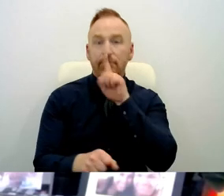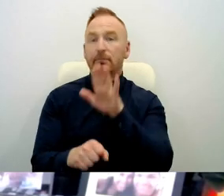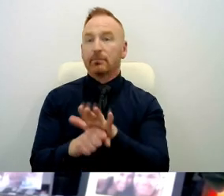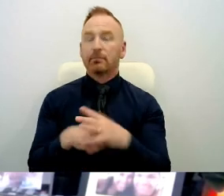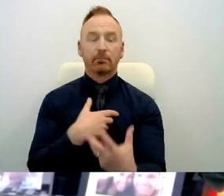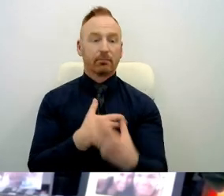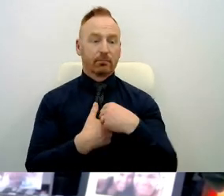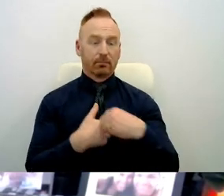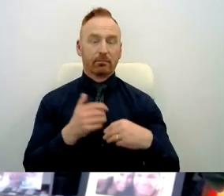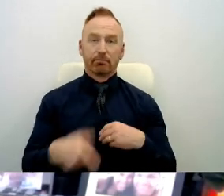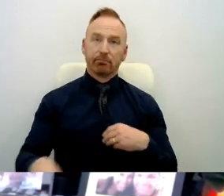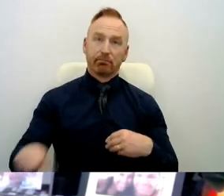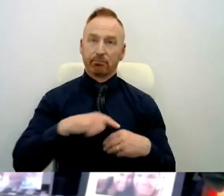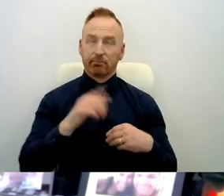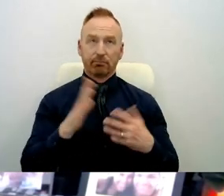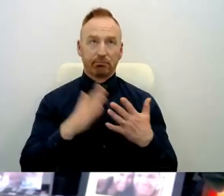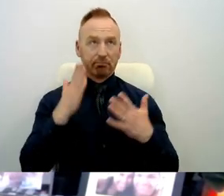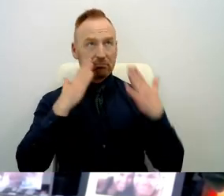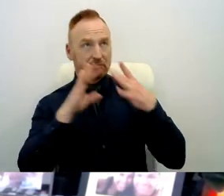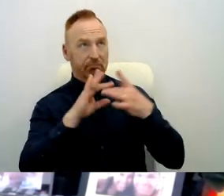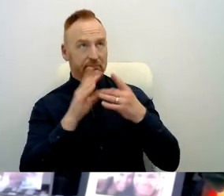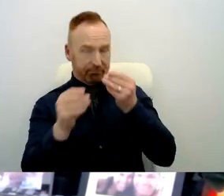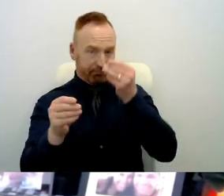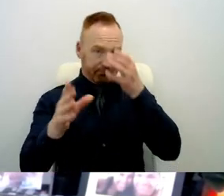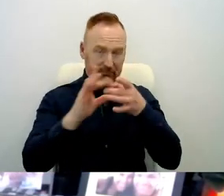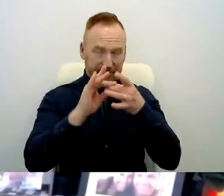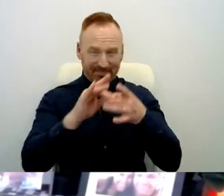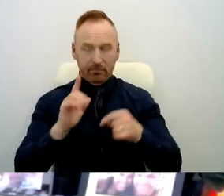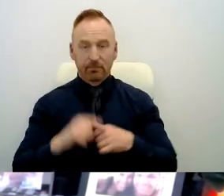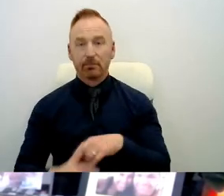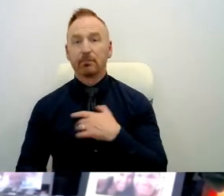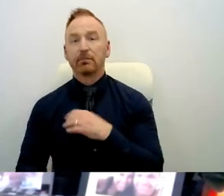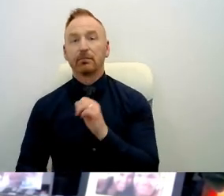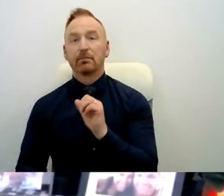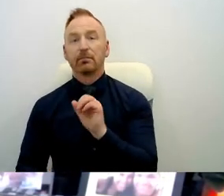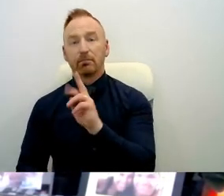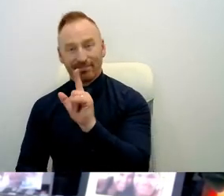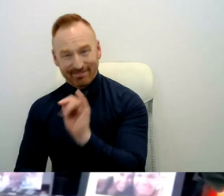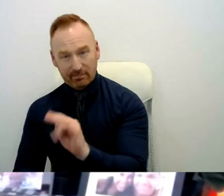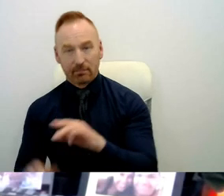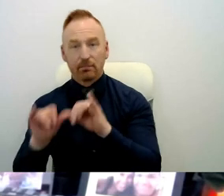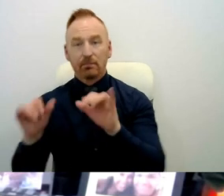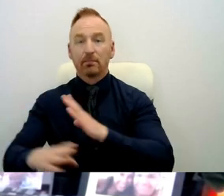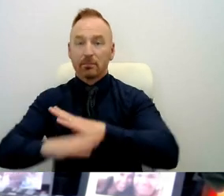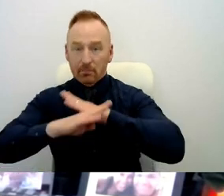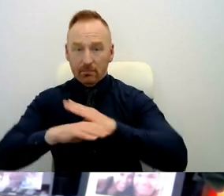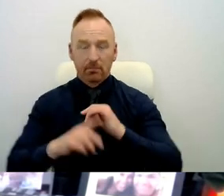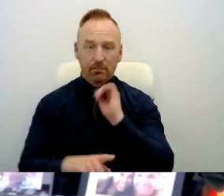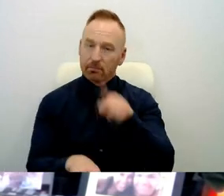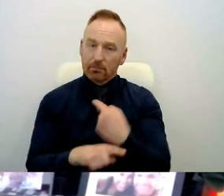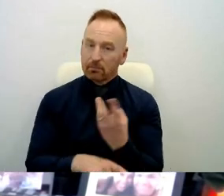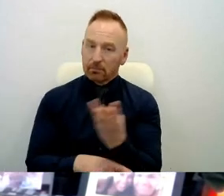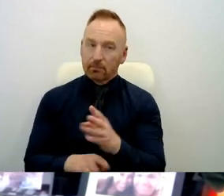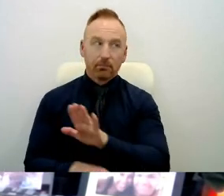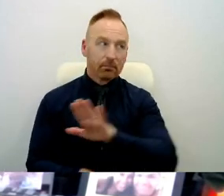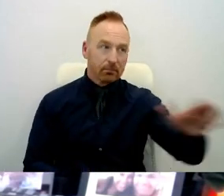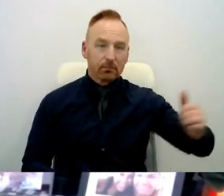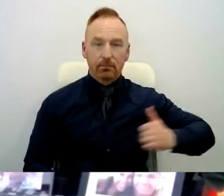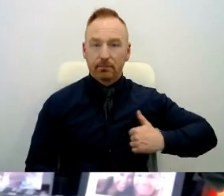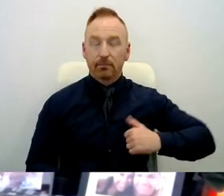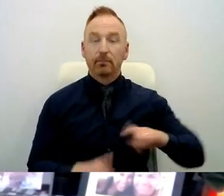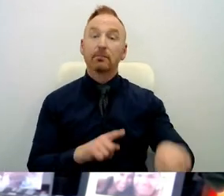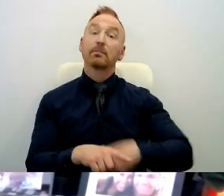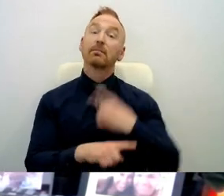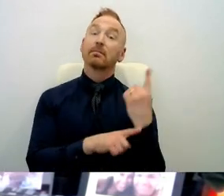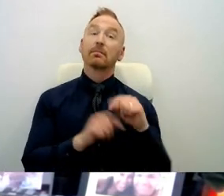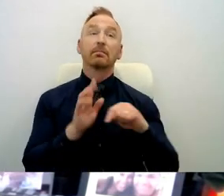in furthering our knowledge on racism issues and systemic barriers, not only in Winnipeg, but also throughout Canada. And as